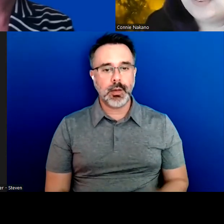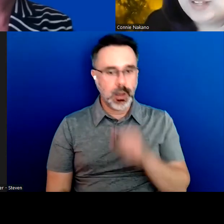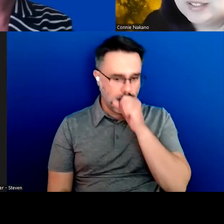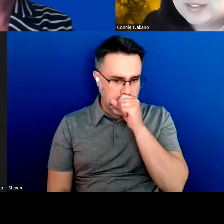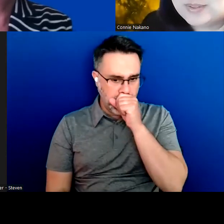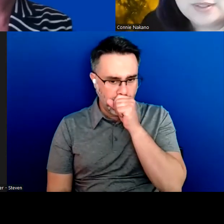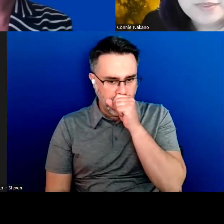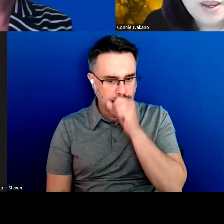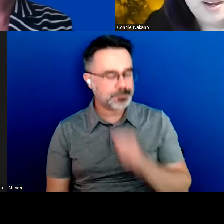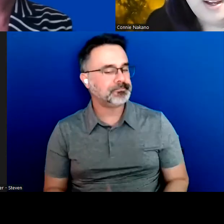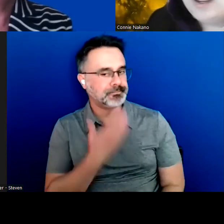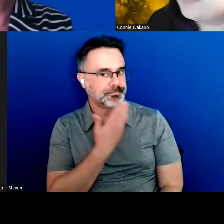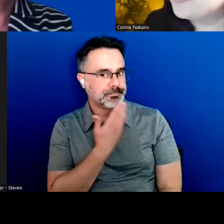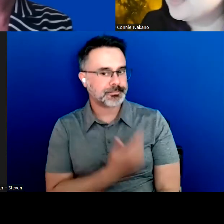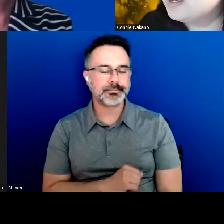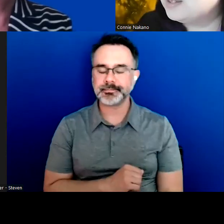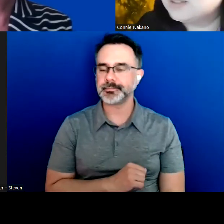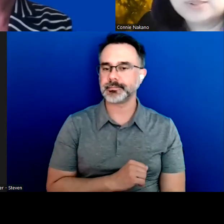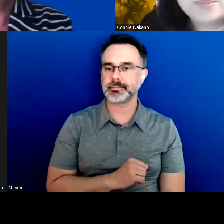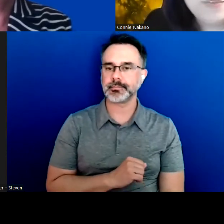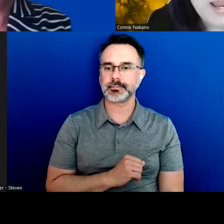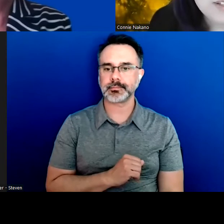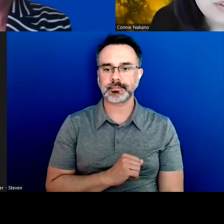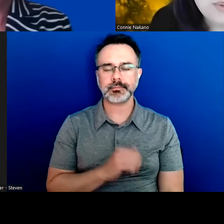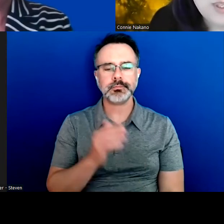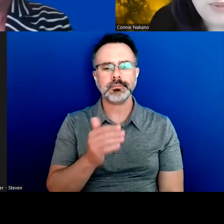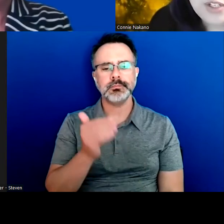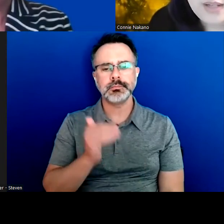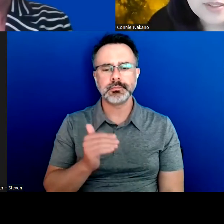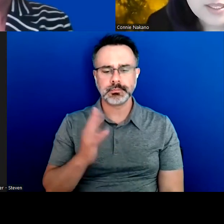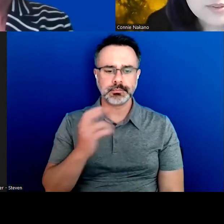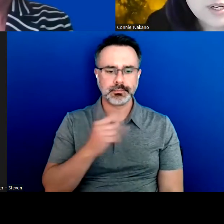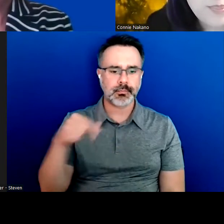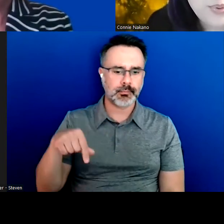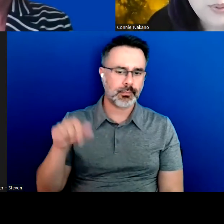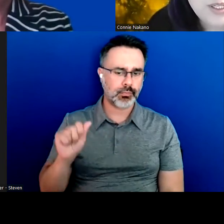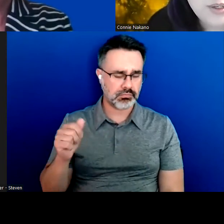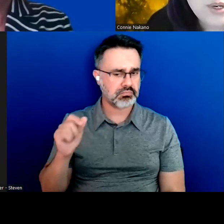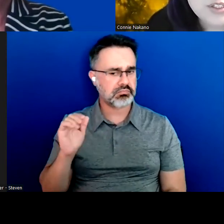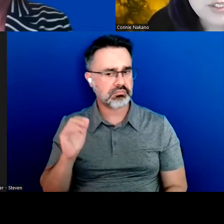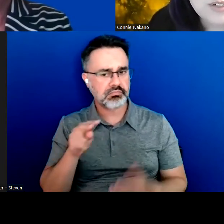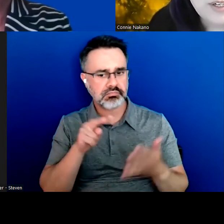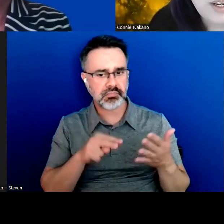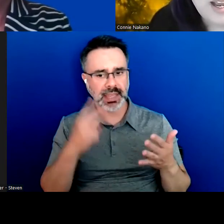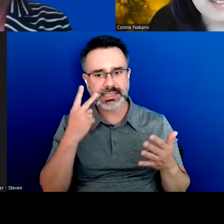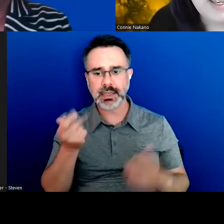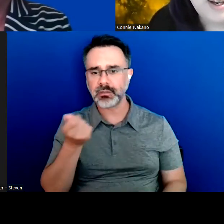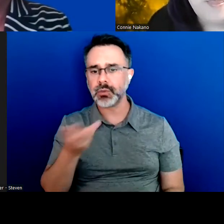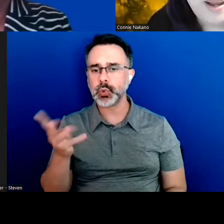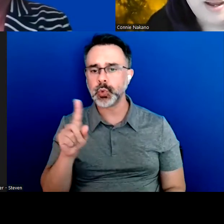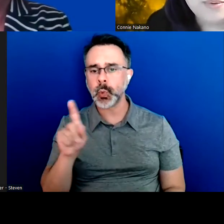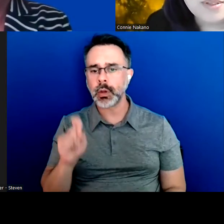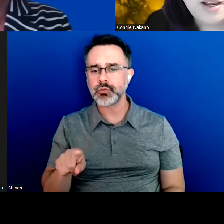Thank you for that, Susan. So let's move back to the Q&A chat. It looks like there's a couple questions here that are